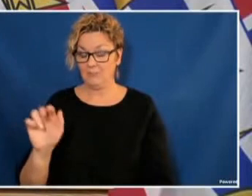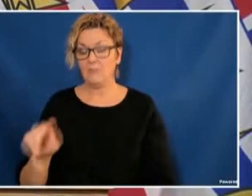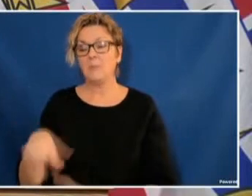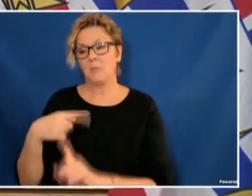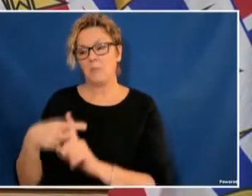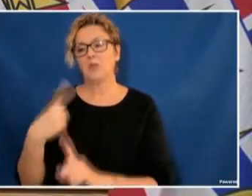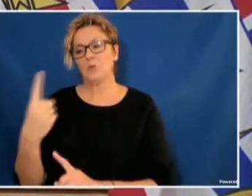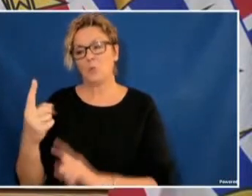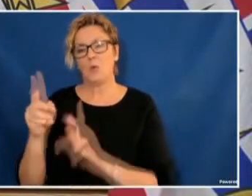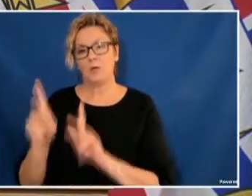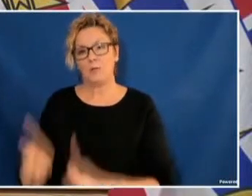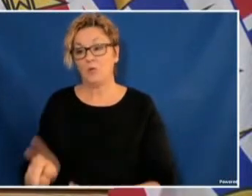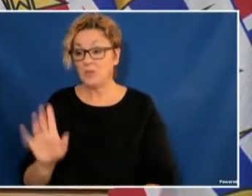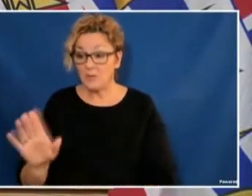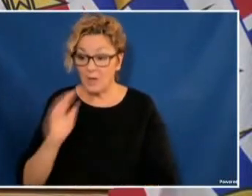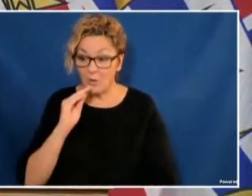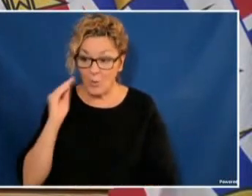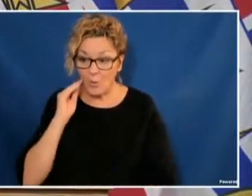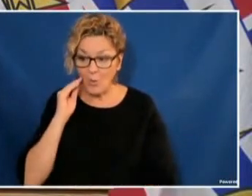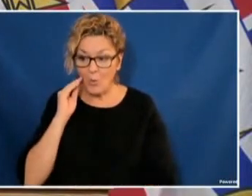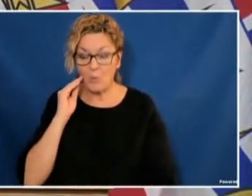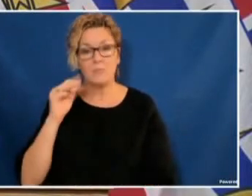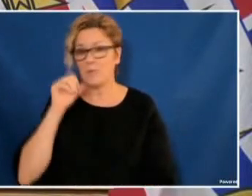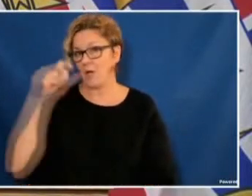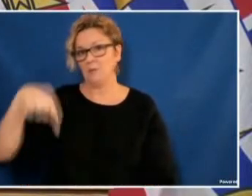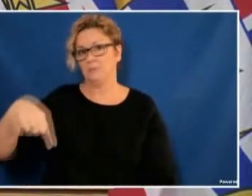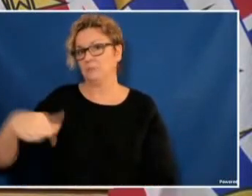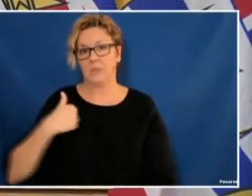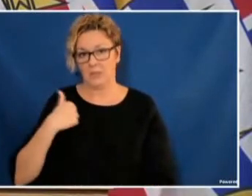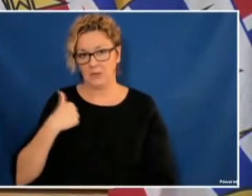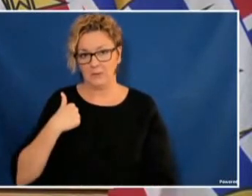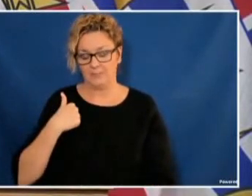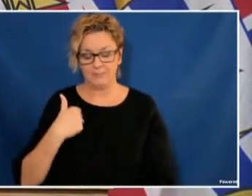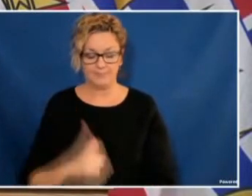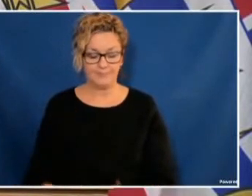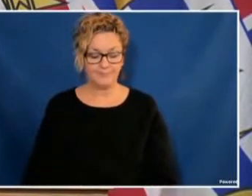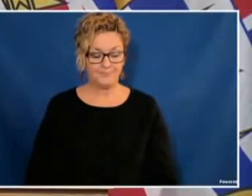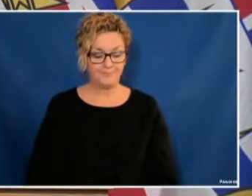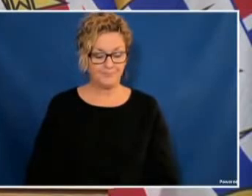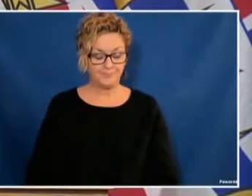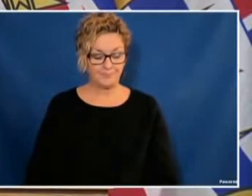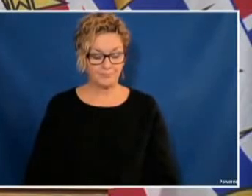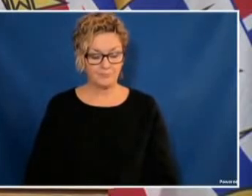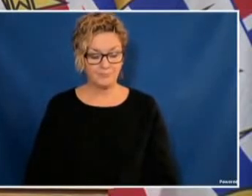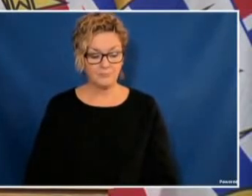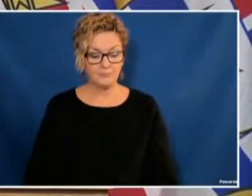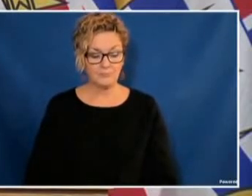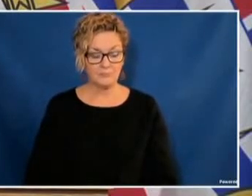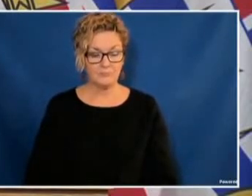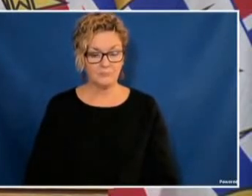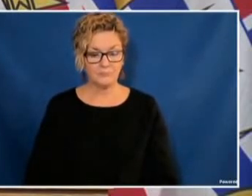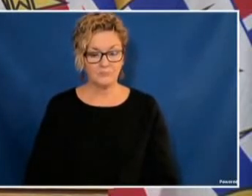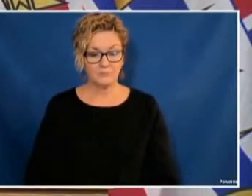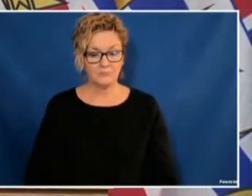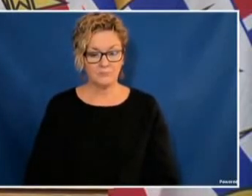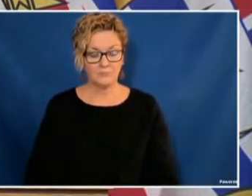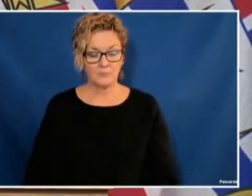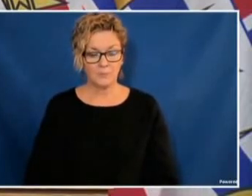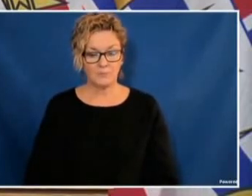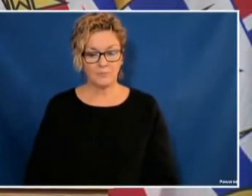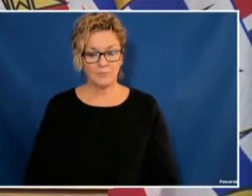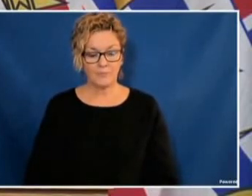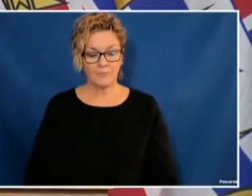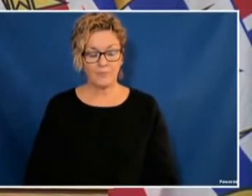grandparents, all of whom lost a loved one this weekend. We all feel your loss, and we mourn with